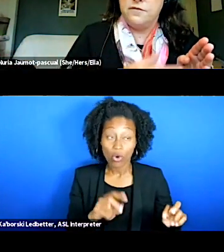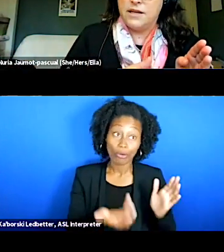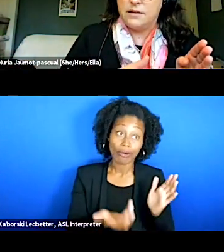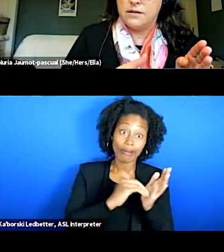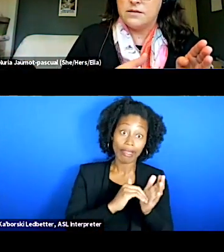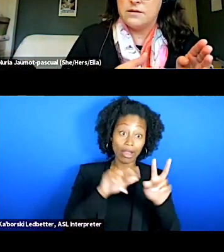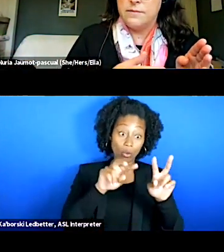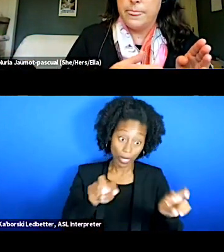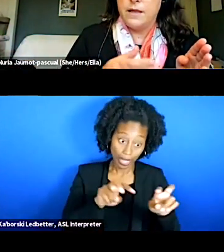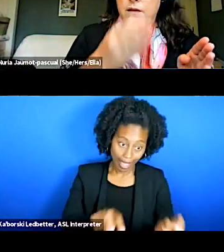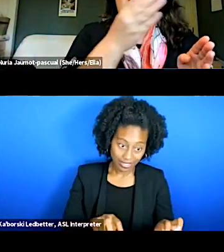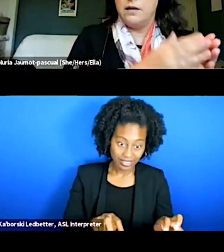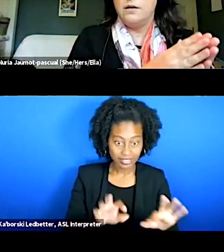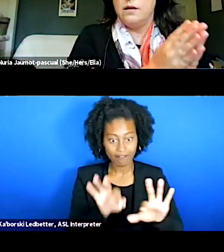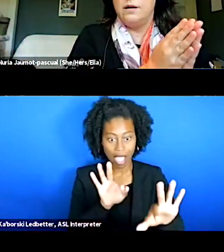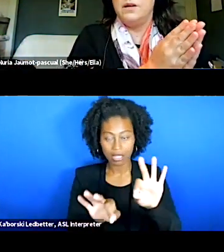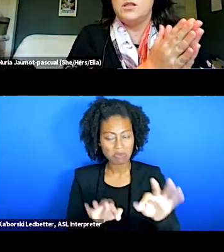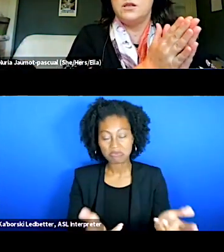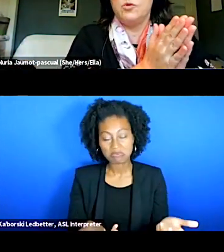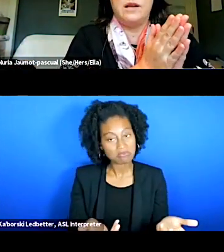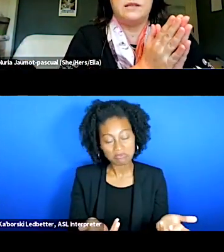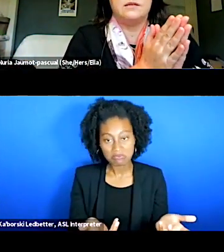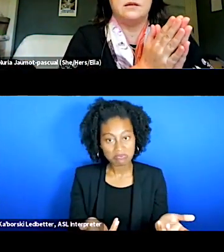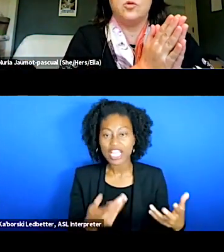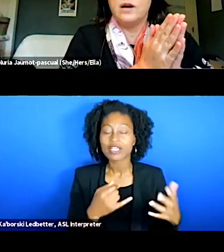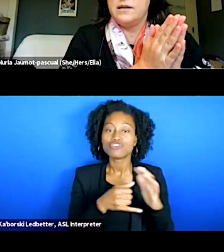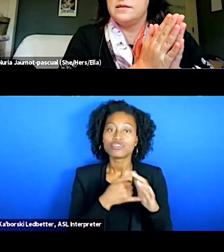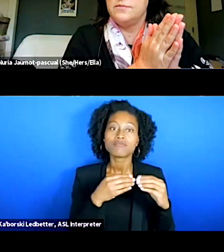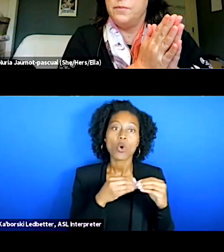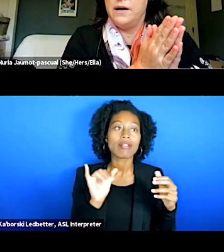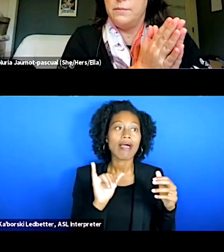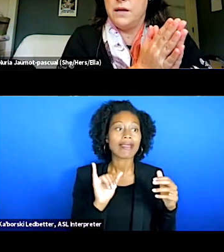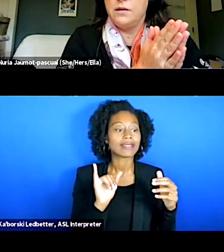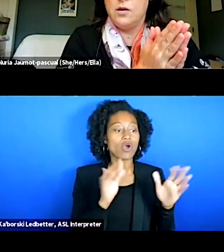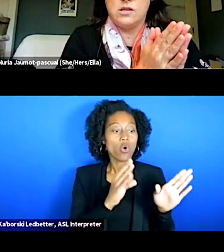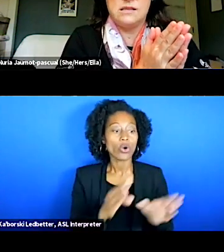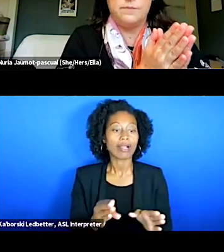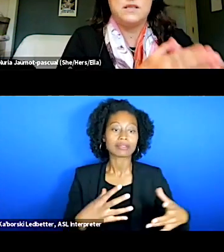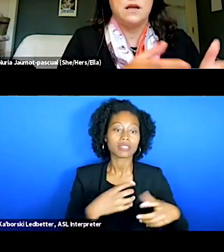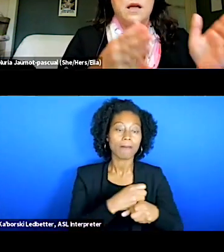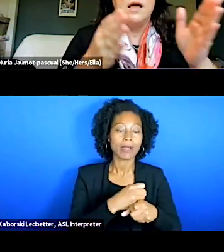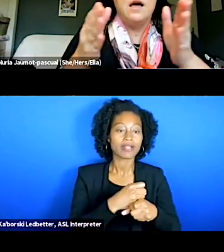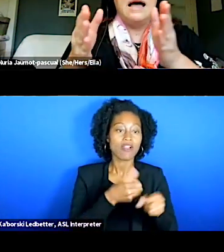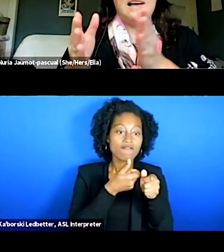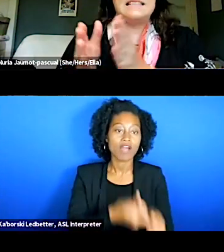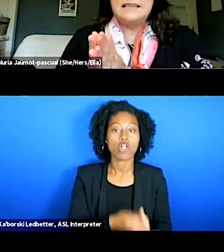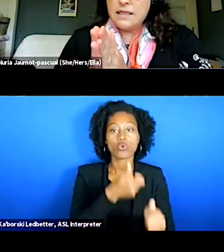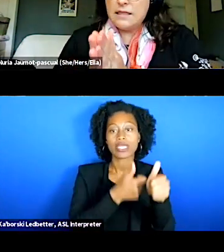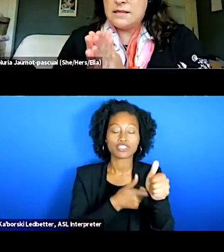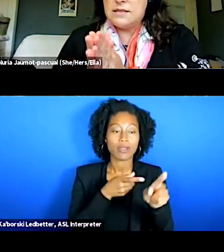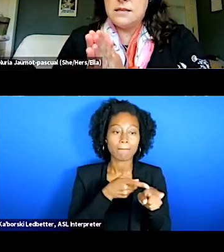of the findings. It summarizes and organizes by main concepts.